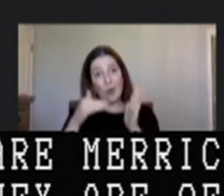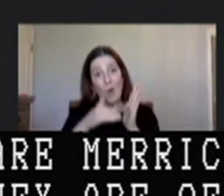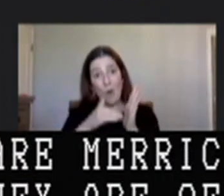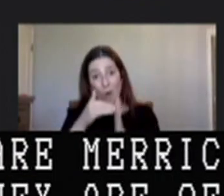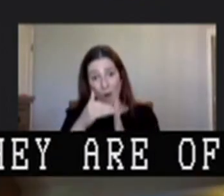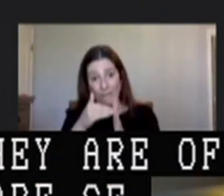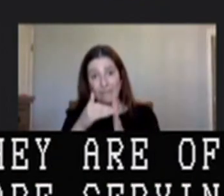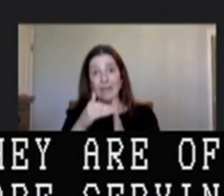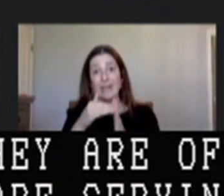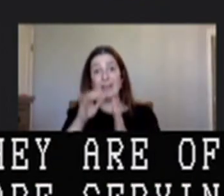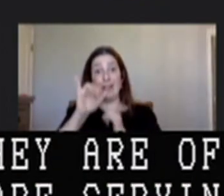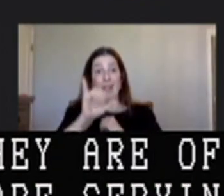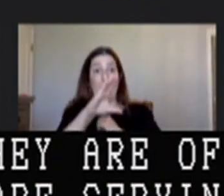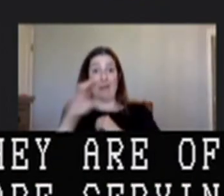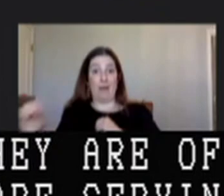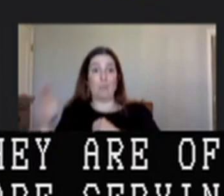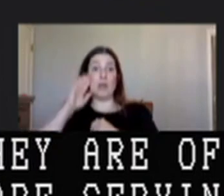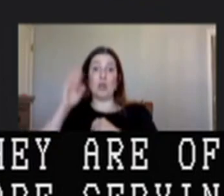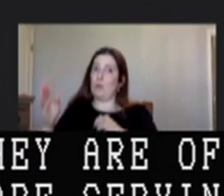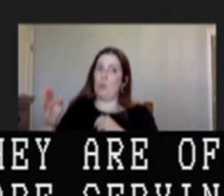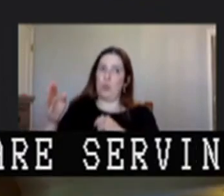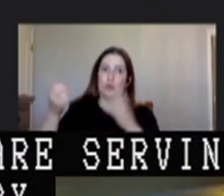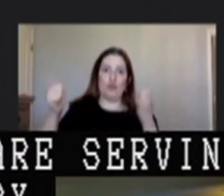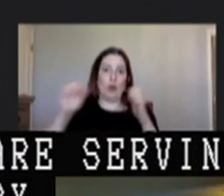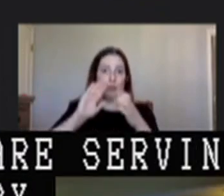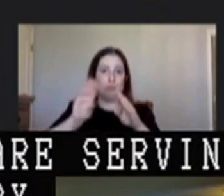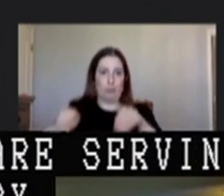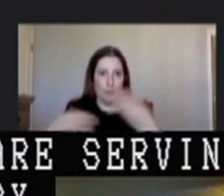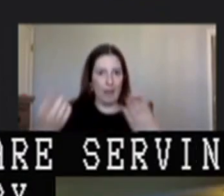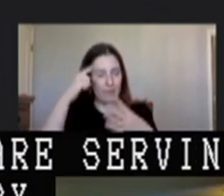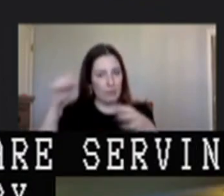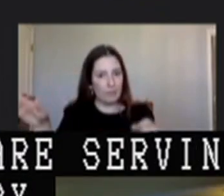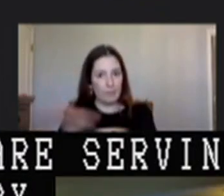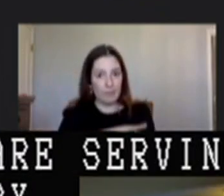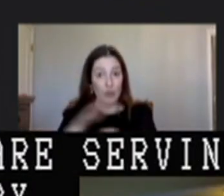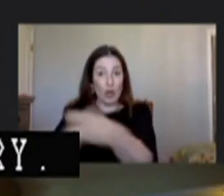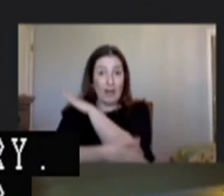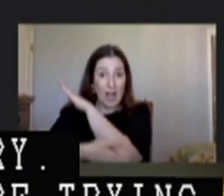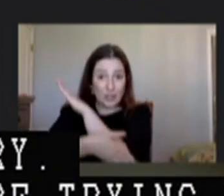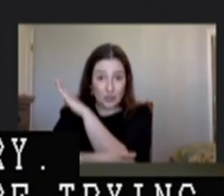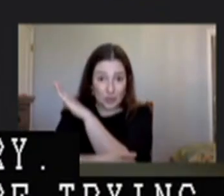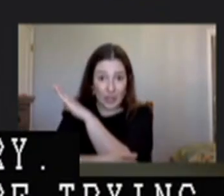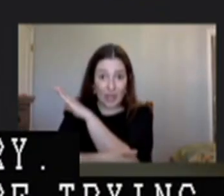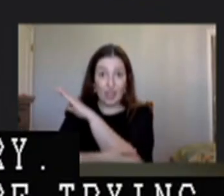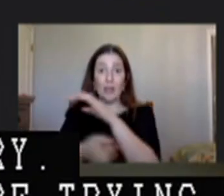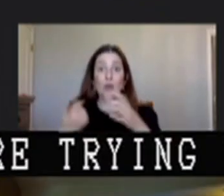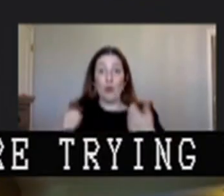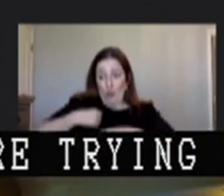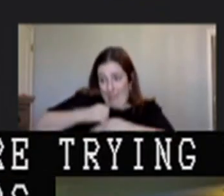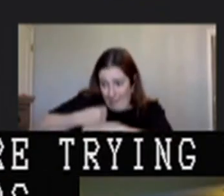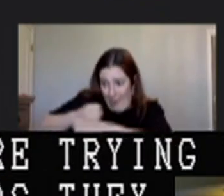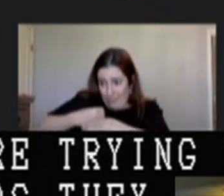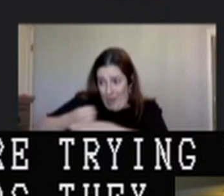entire country, and they are trying to get them as fast as they can to